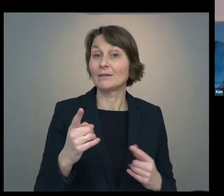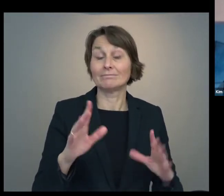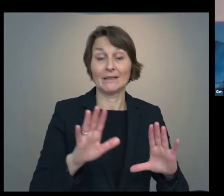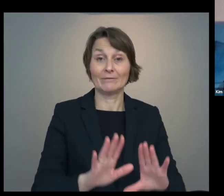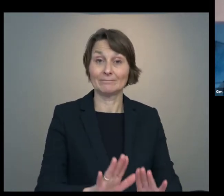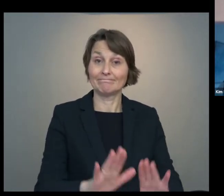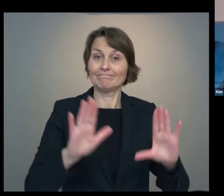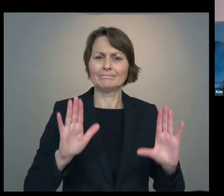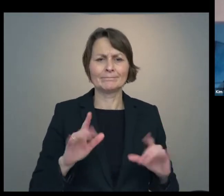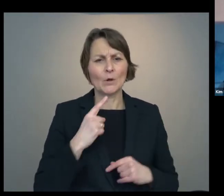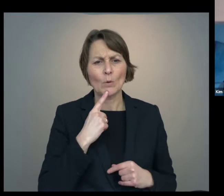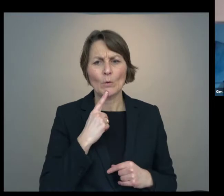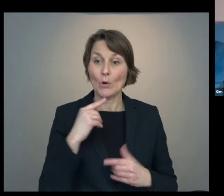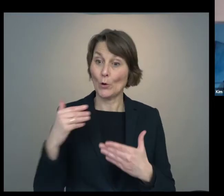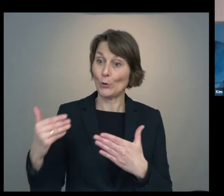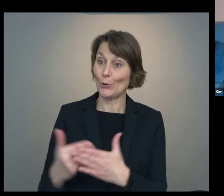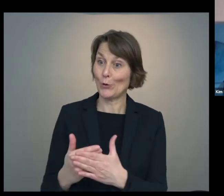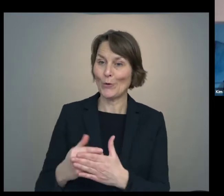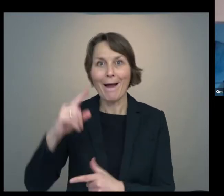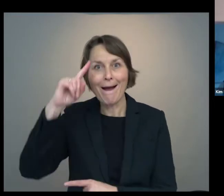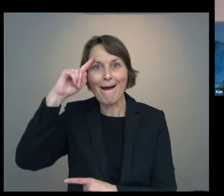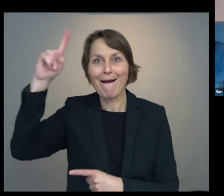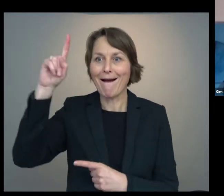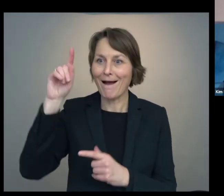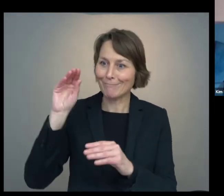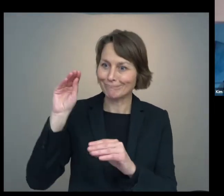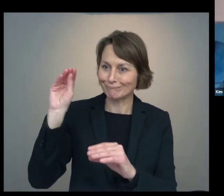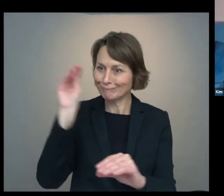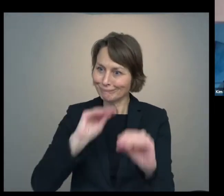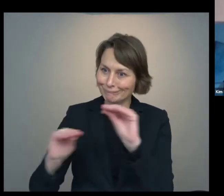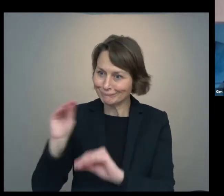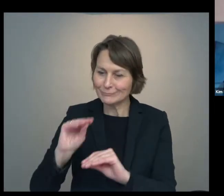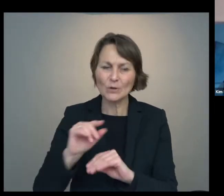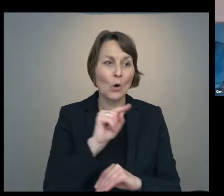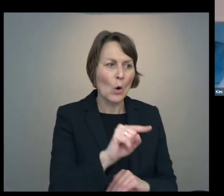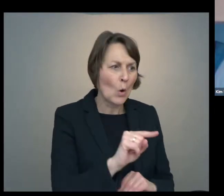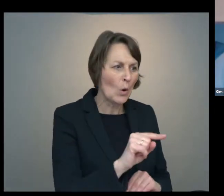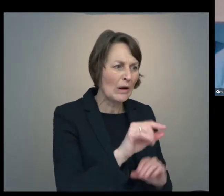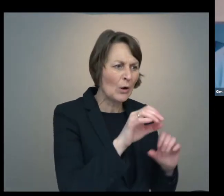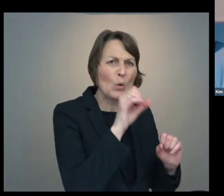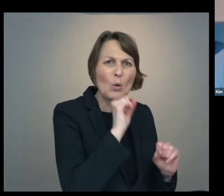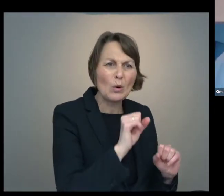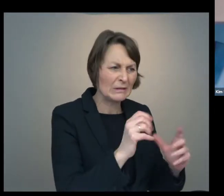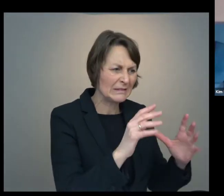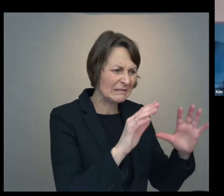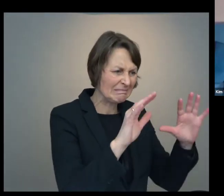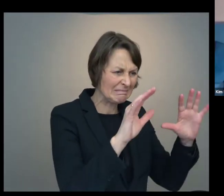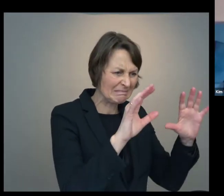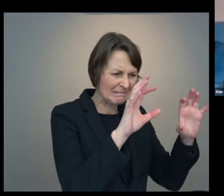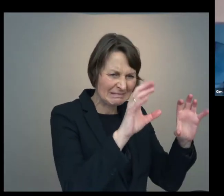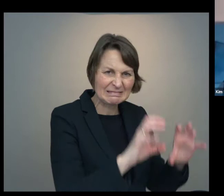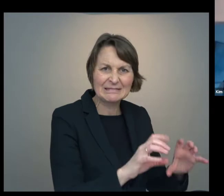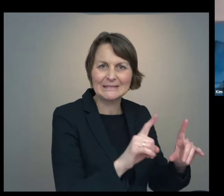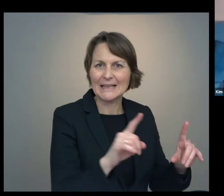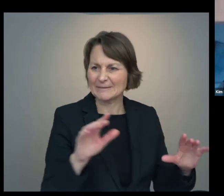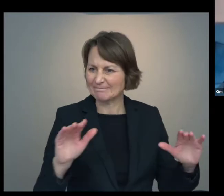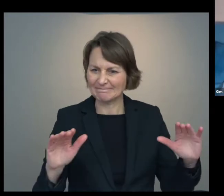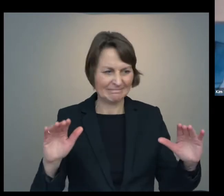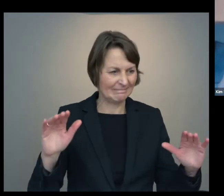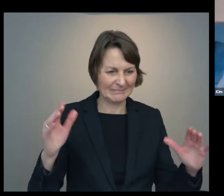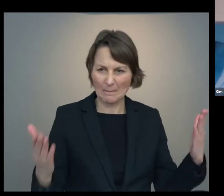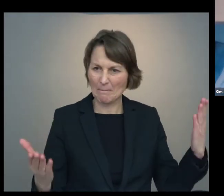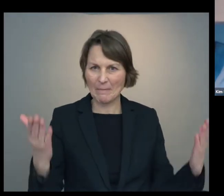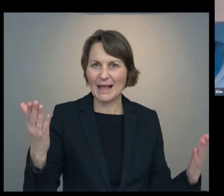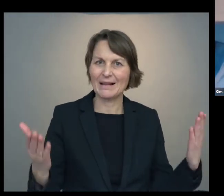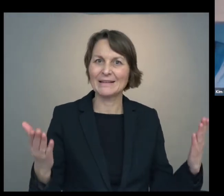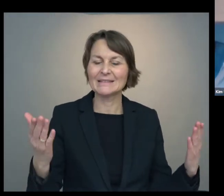overall balance of, do we just add new stuff or do we just fix what we already have? It is a balance, and it's always going to